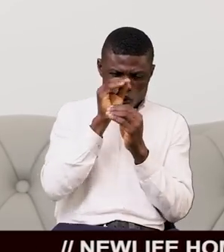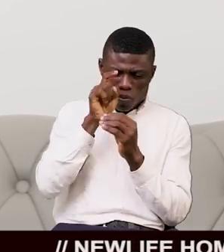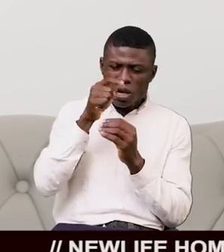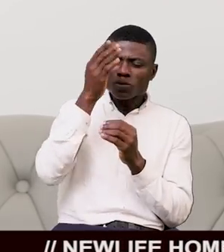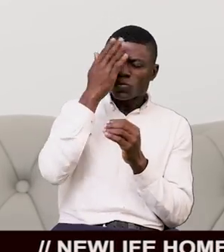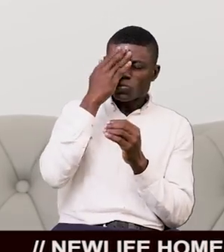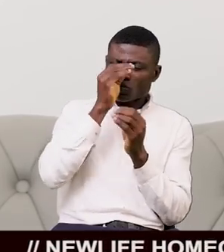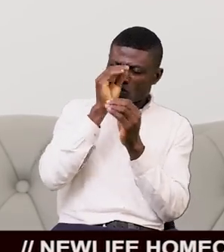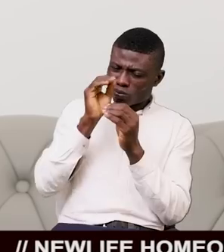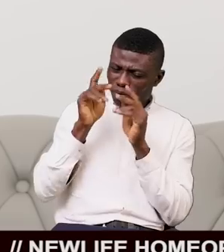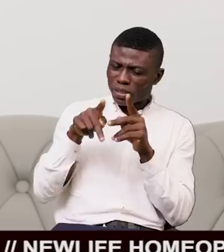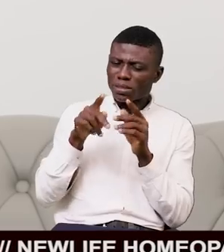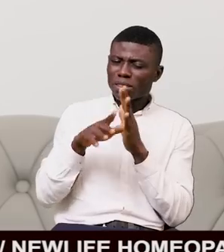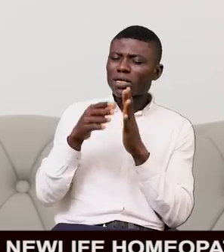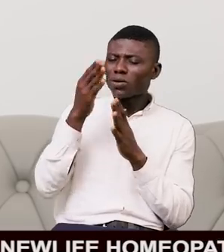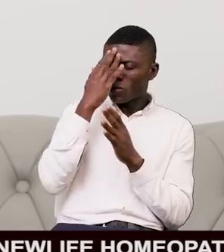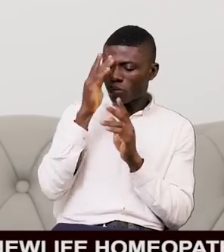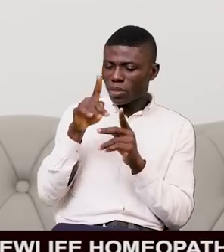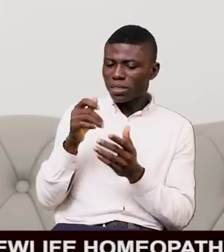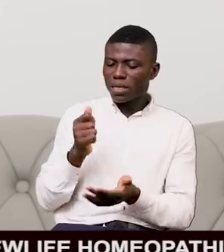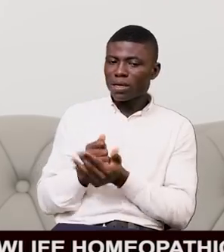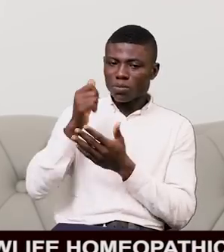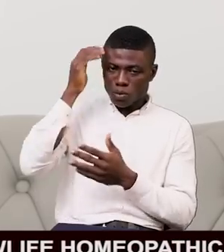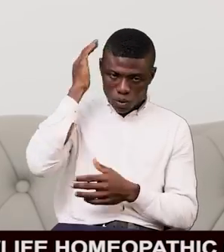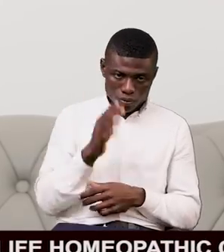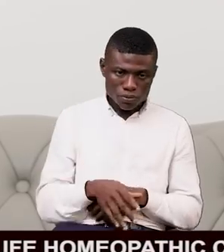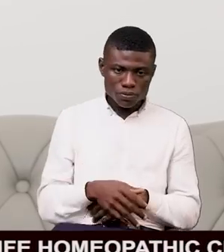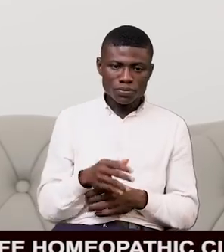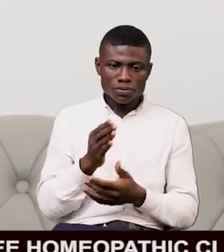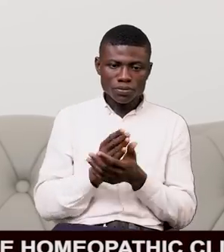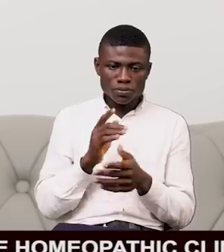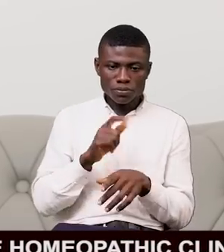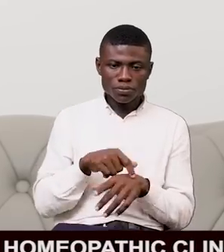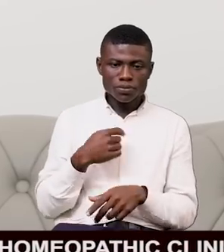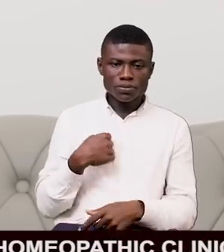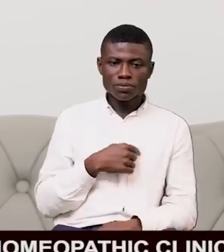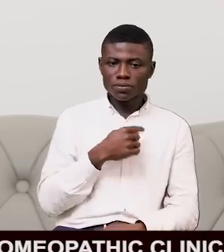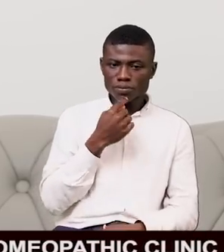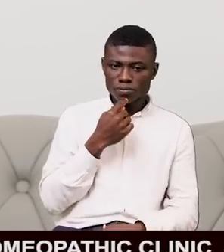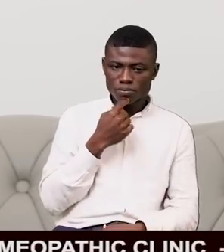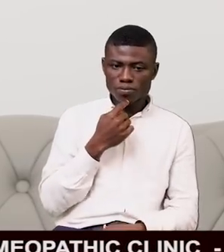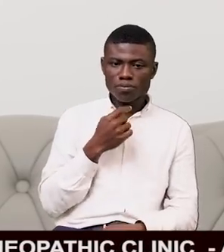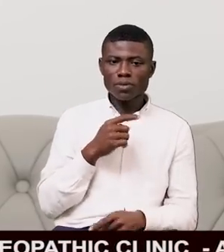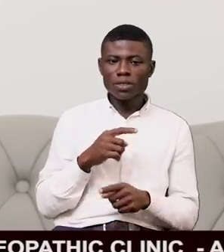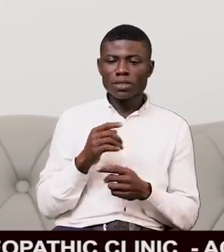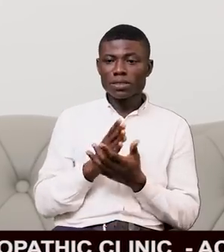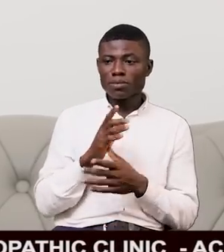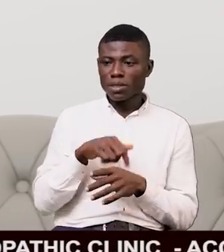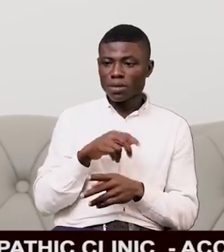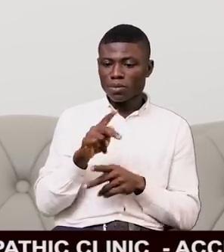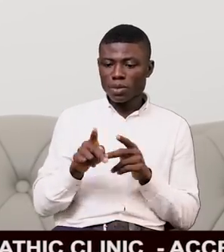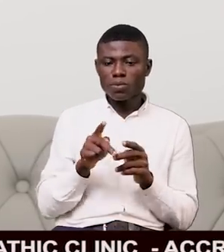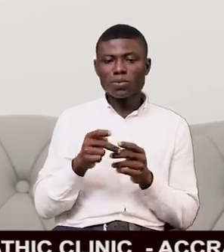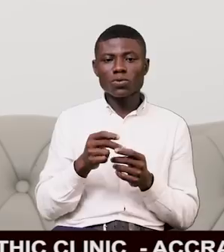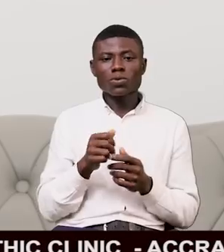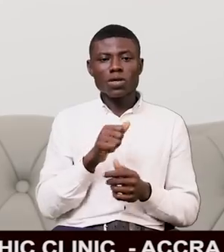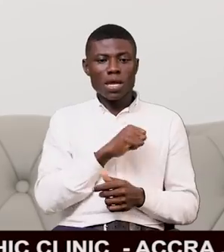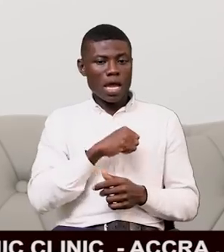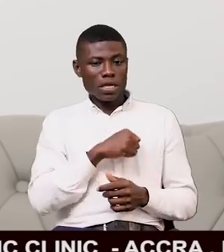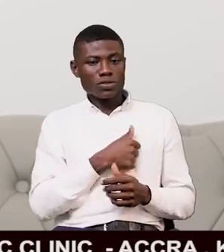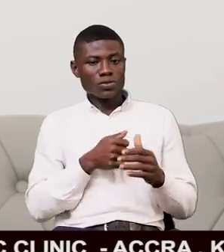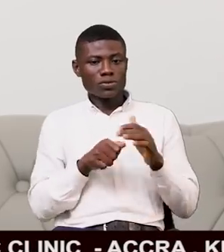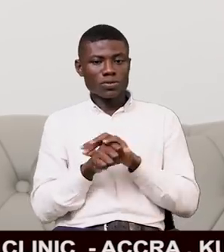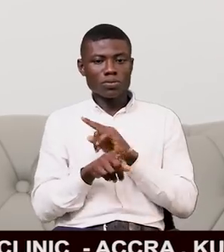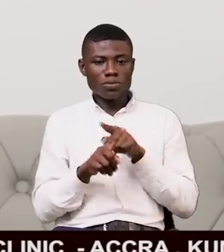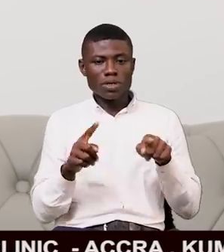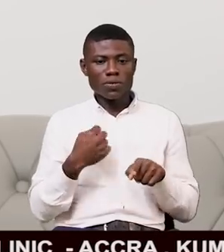ye. Ni hunu se o ye nipa obe bwa. Okay. Sometimes obi timi ka se, obi timi di subai esi. Now so aye